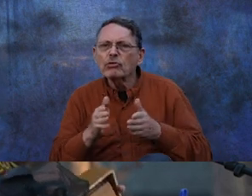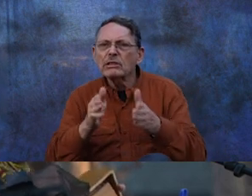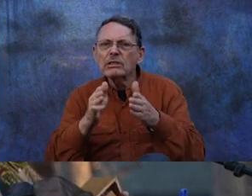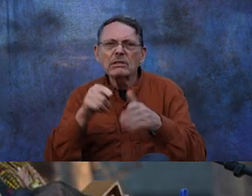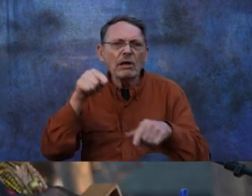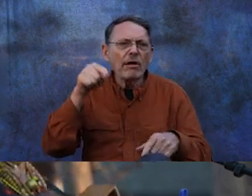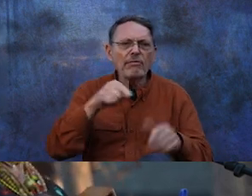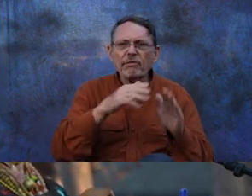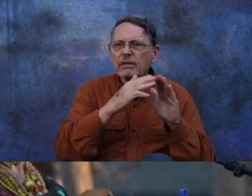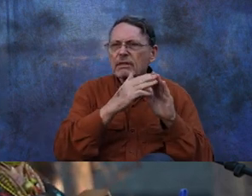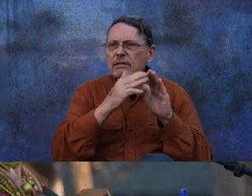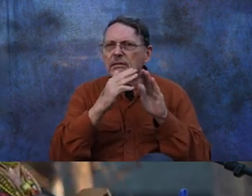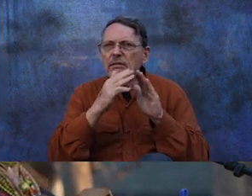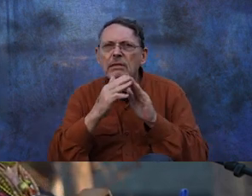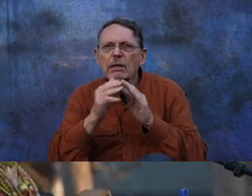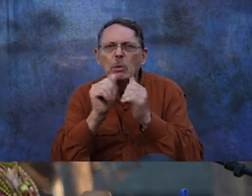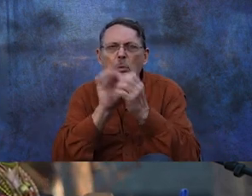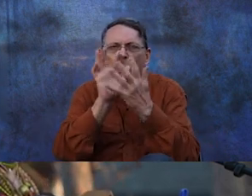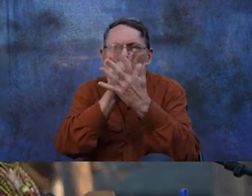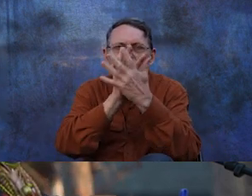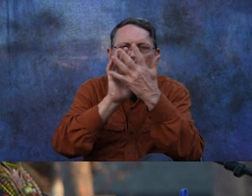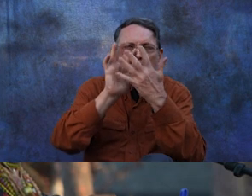streets of this